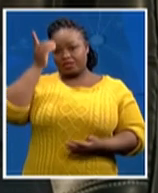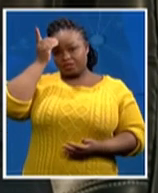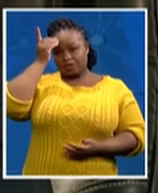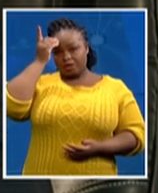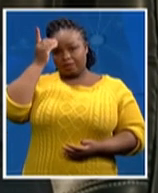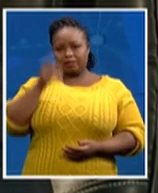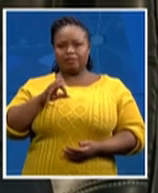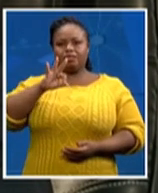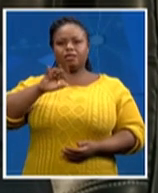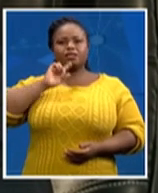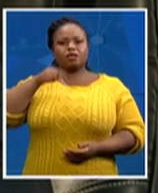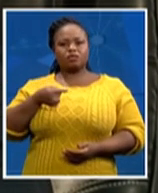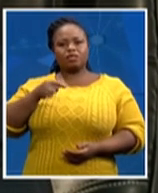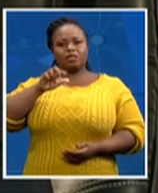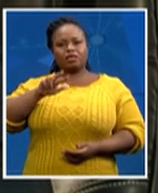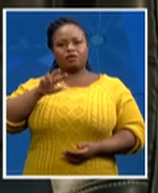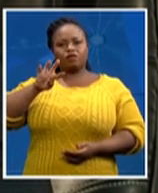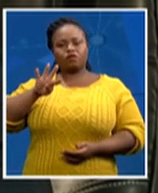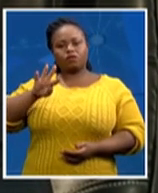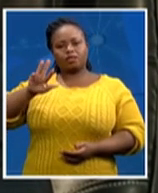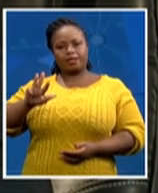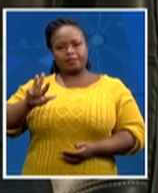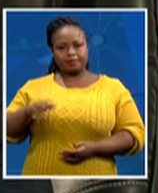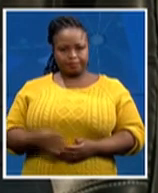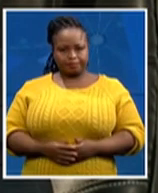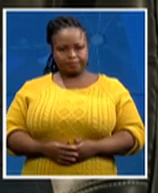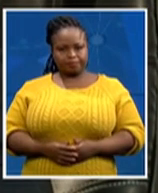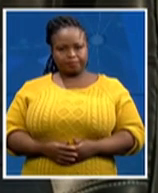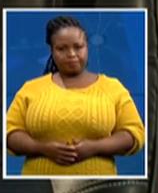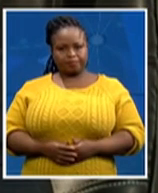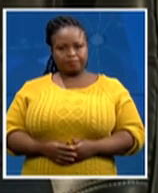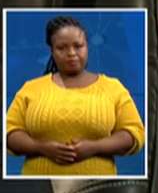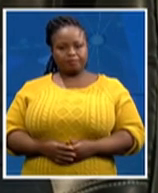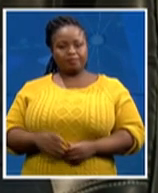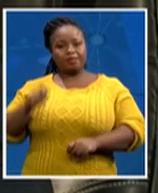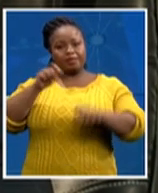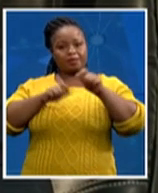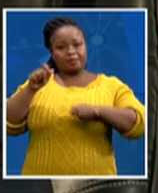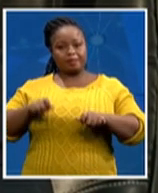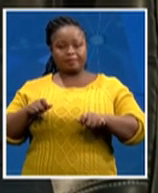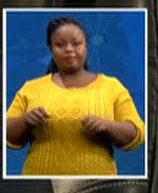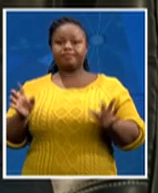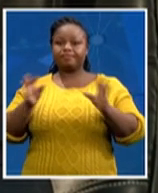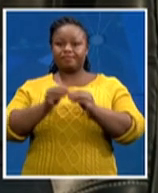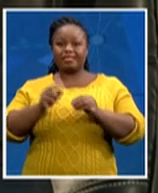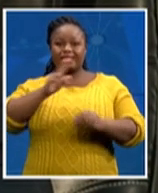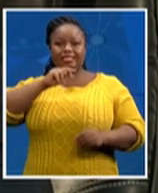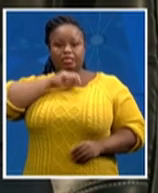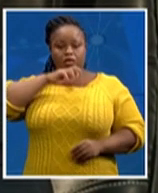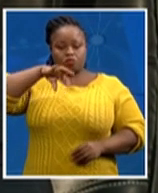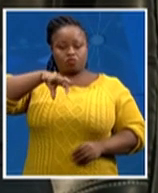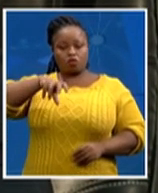3,849. The total number of cases, as I've said, in KwaZulu-Natal stands at